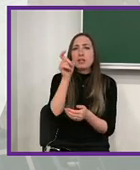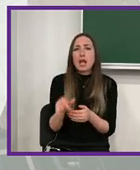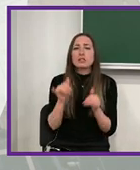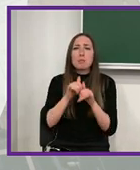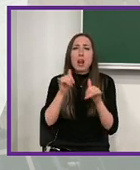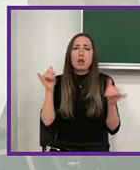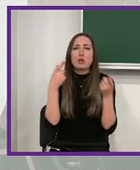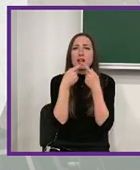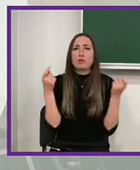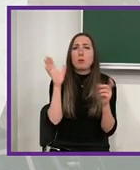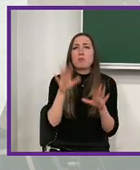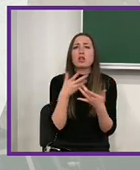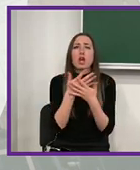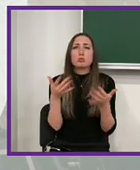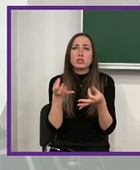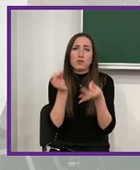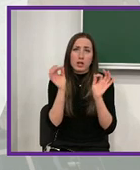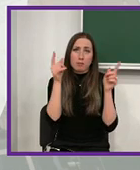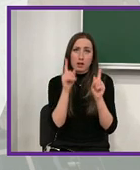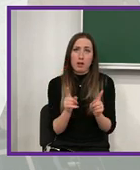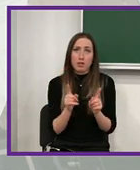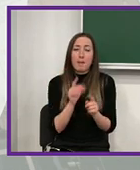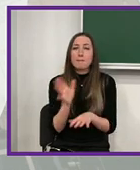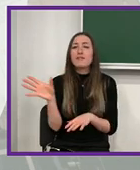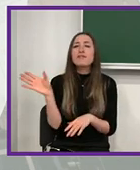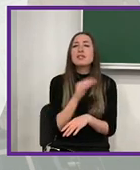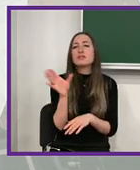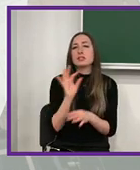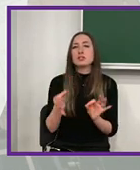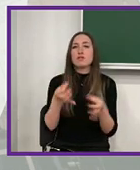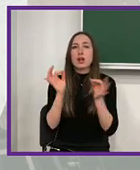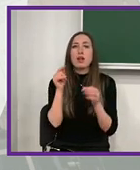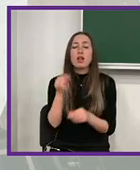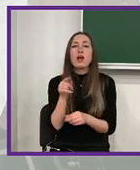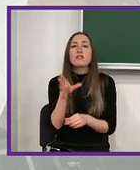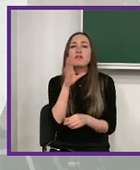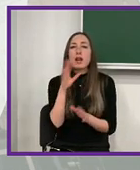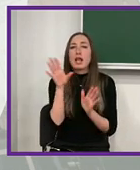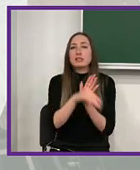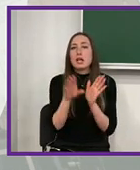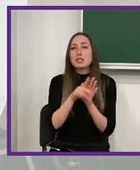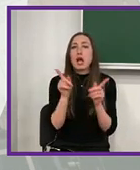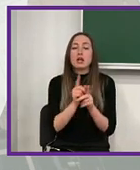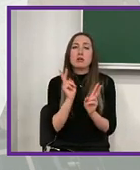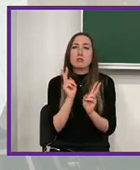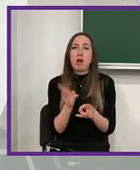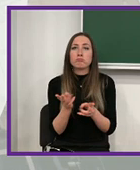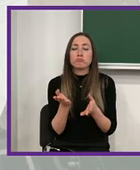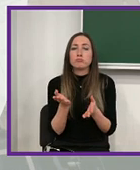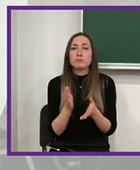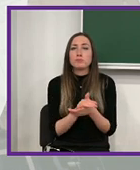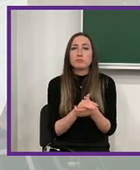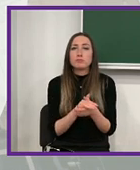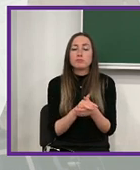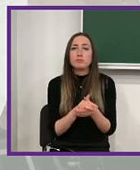elements. But most importantly, they can obviously engage as a as an actor in your dialogue